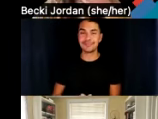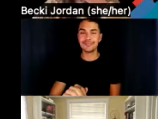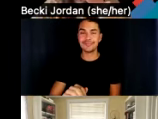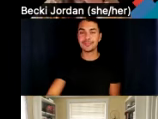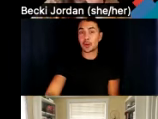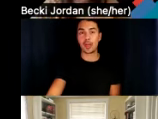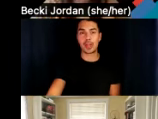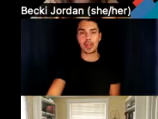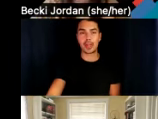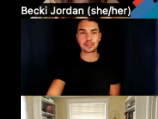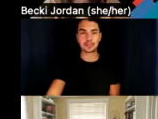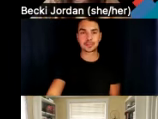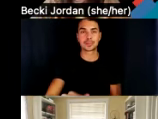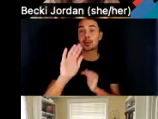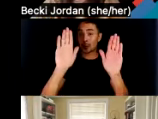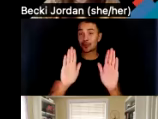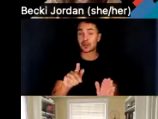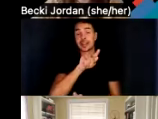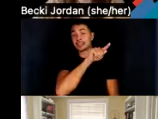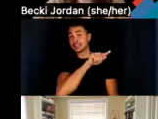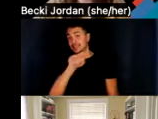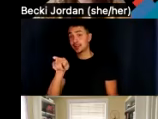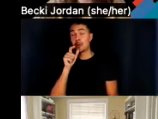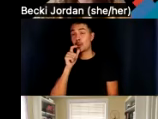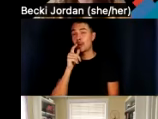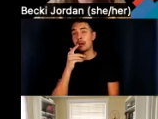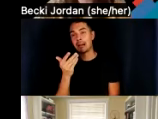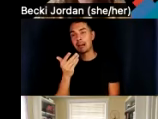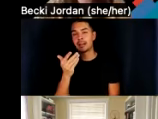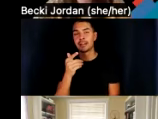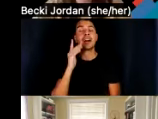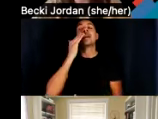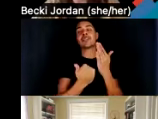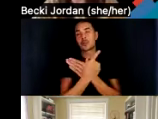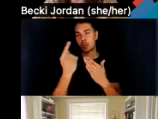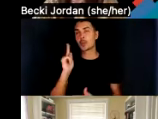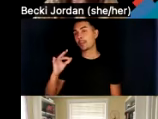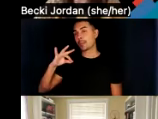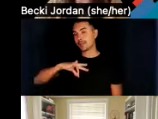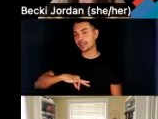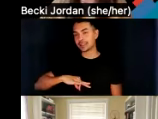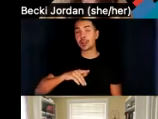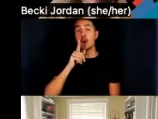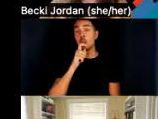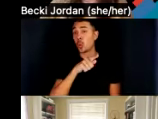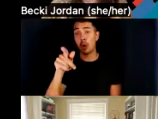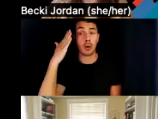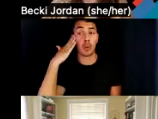Wonderful. Well, for all of you folks who are, well, for everyone, this will be great. And for all of you who are not